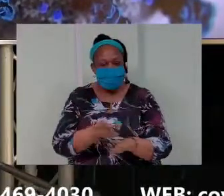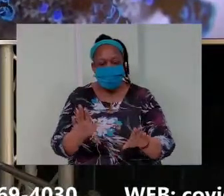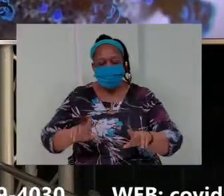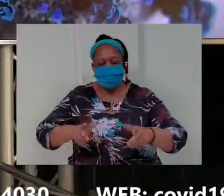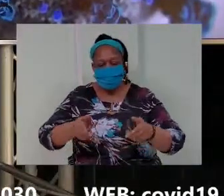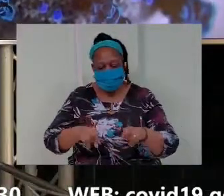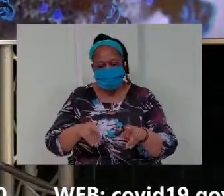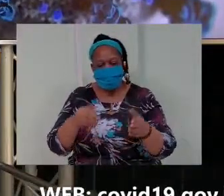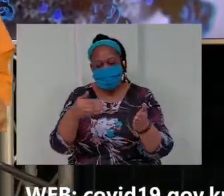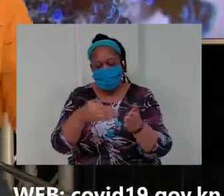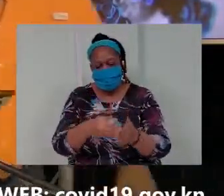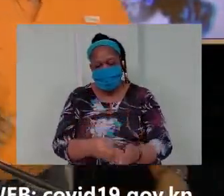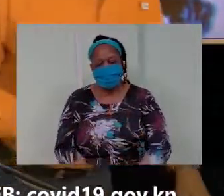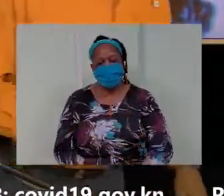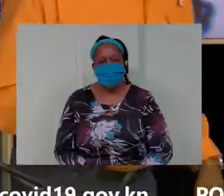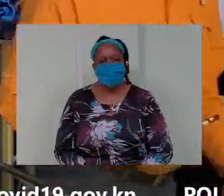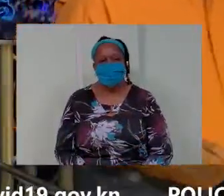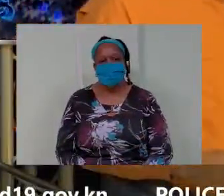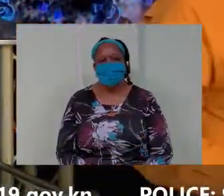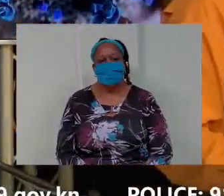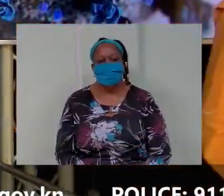Dr. Wilkinson.